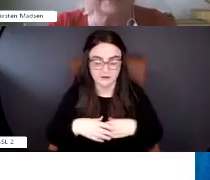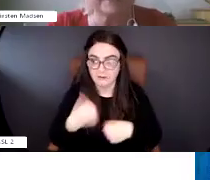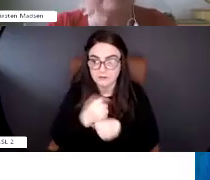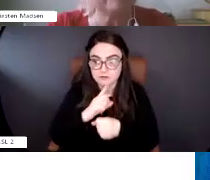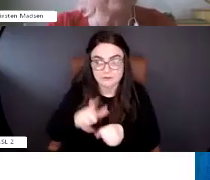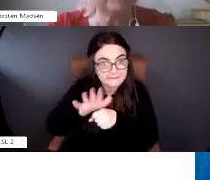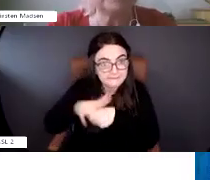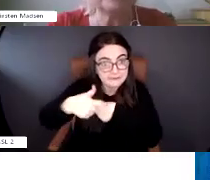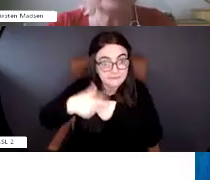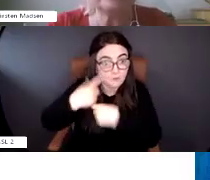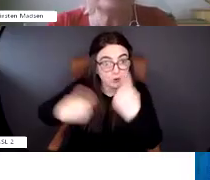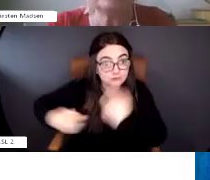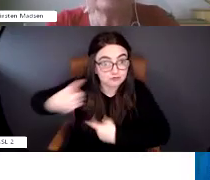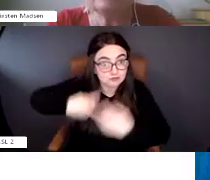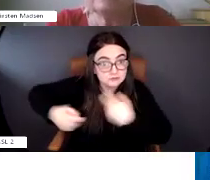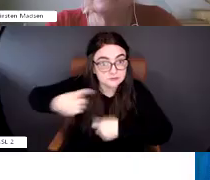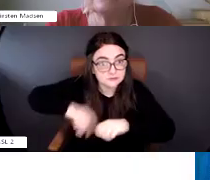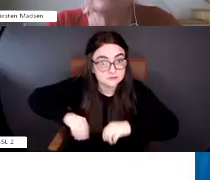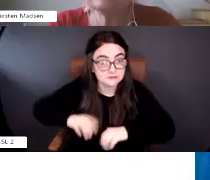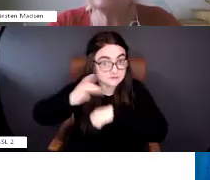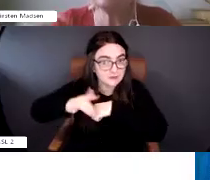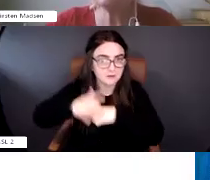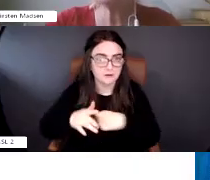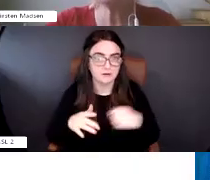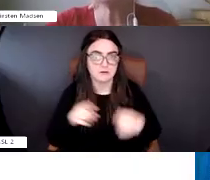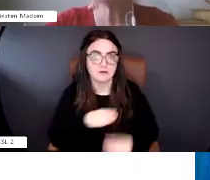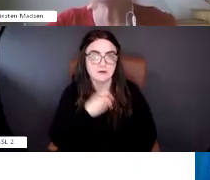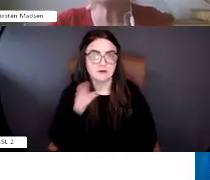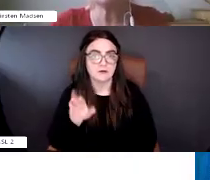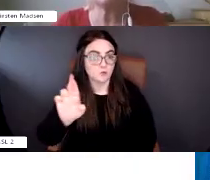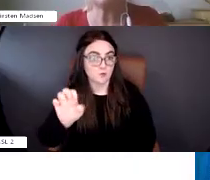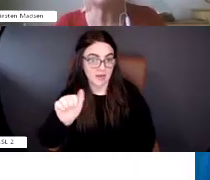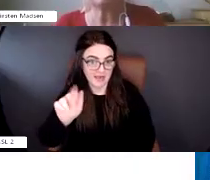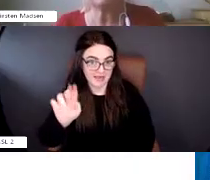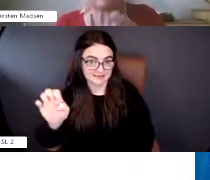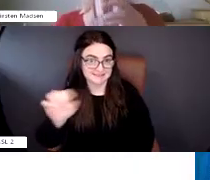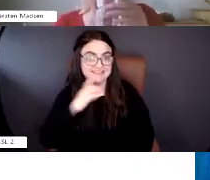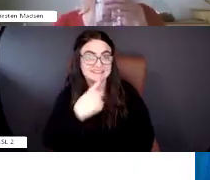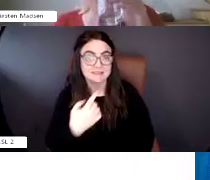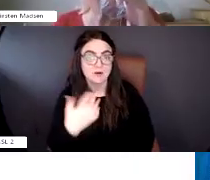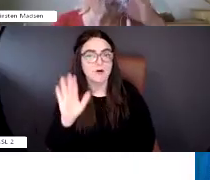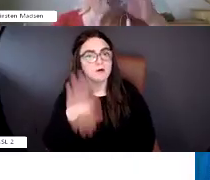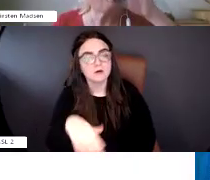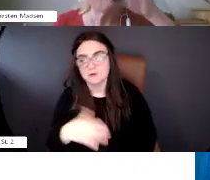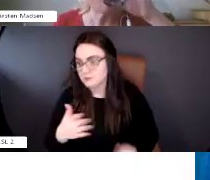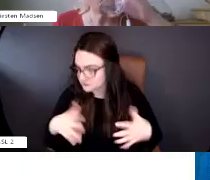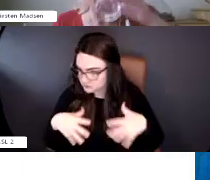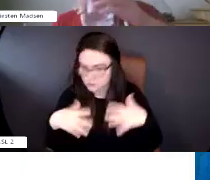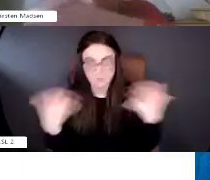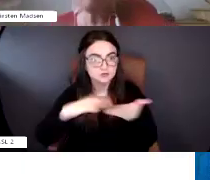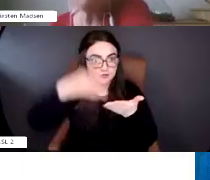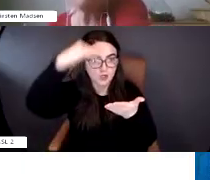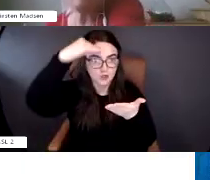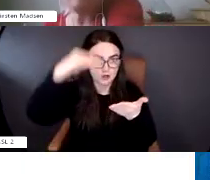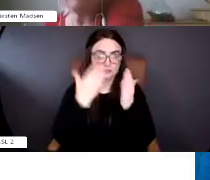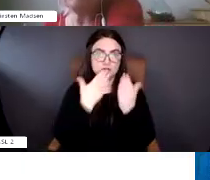questions. Great. Thank you so much. I mean, there is so much to so much to learn. And I think you give a great overview